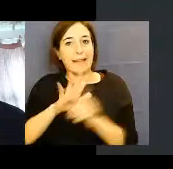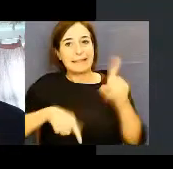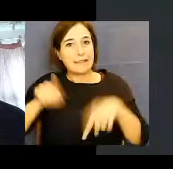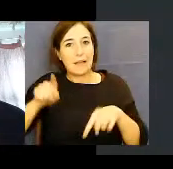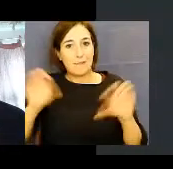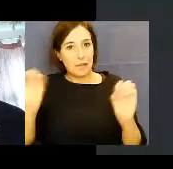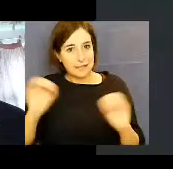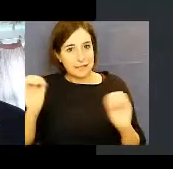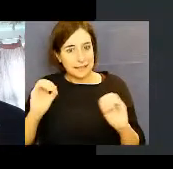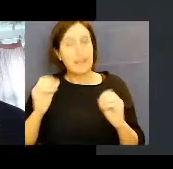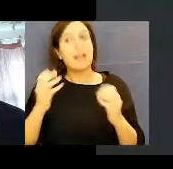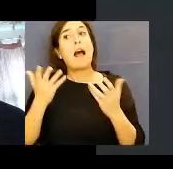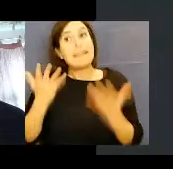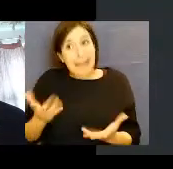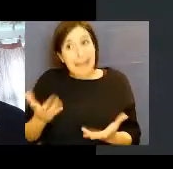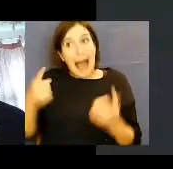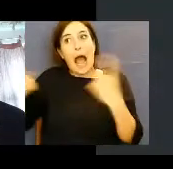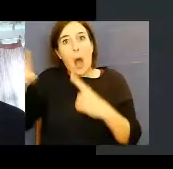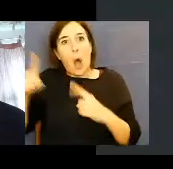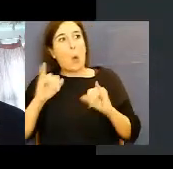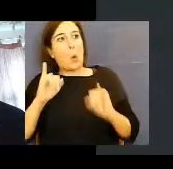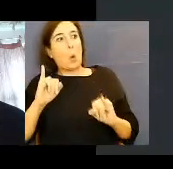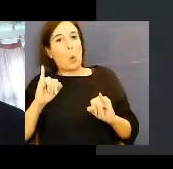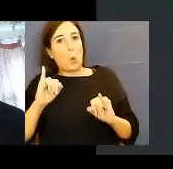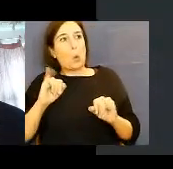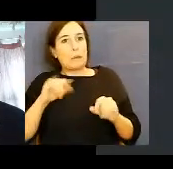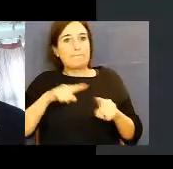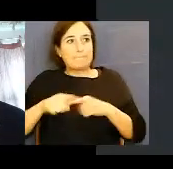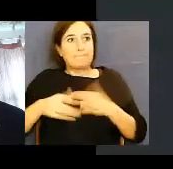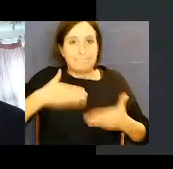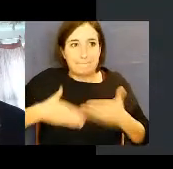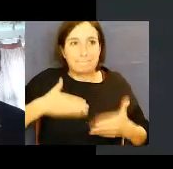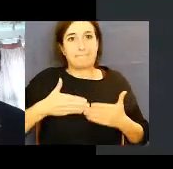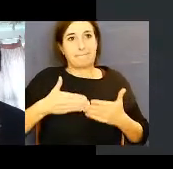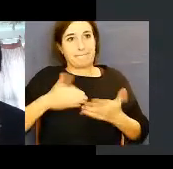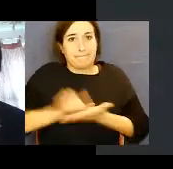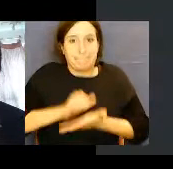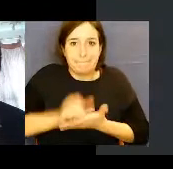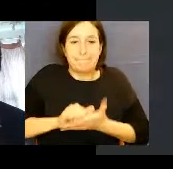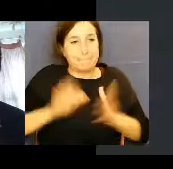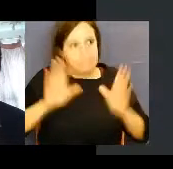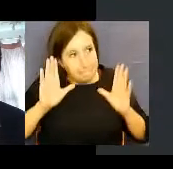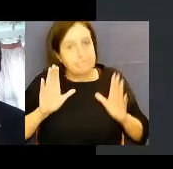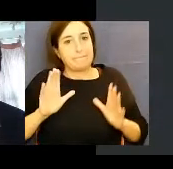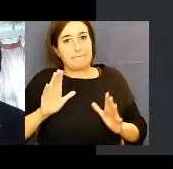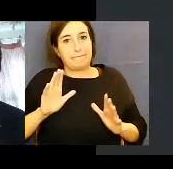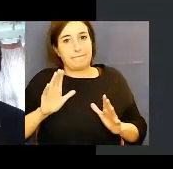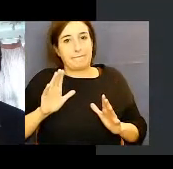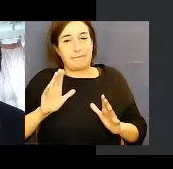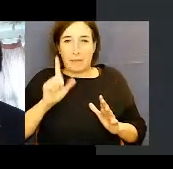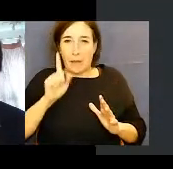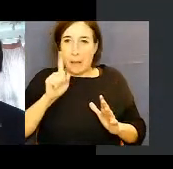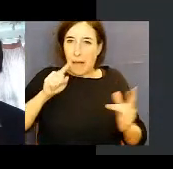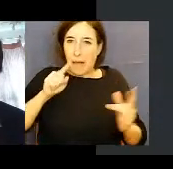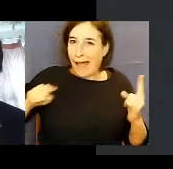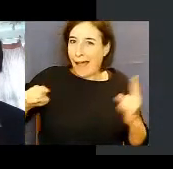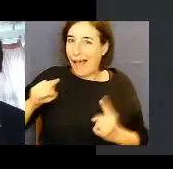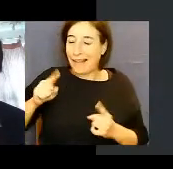our efforts to address some of that. I think it's still the sort of, I guess the statistics and the data year on year are showing that